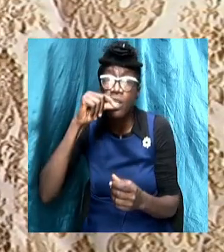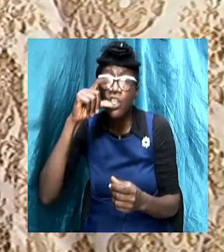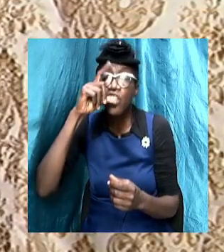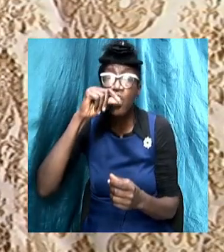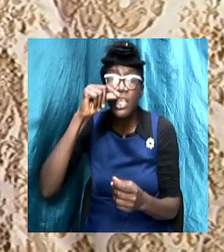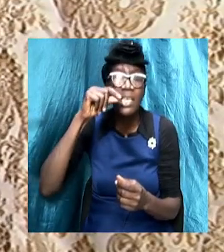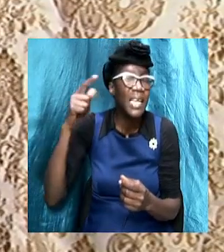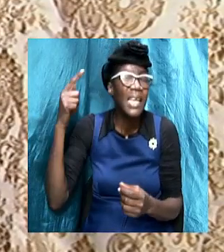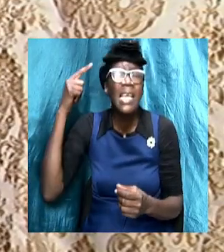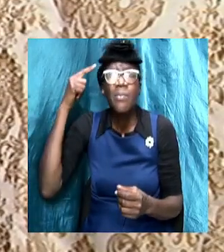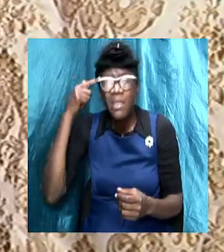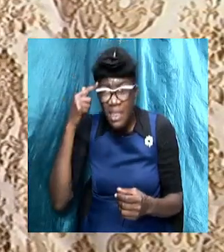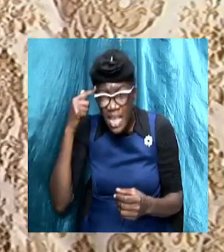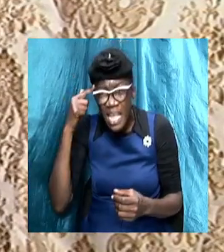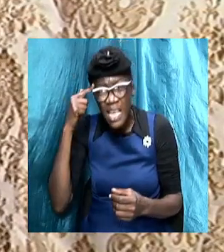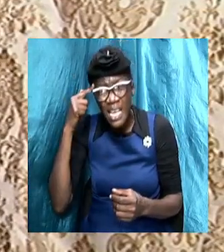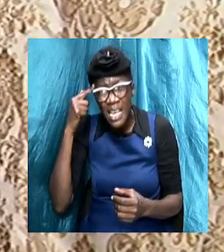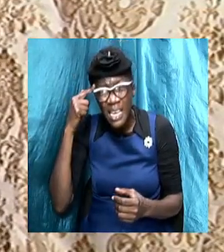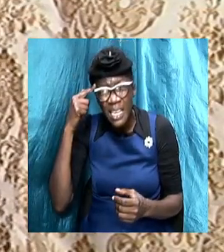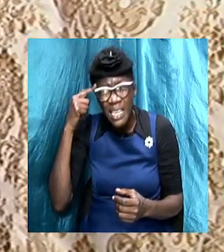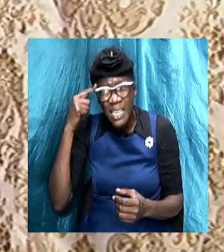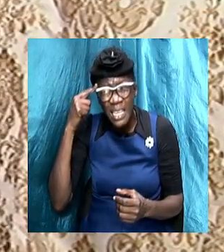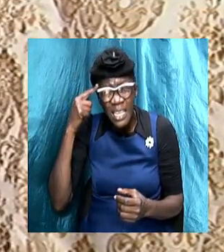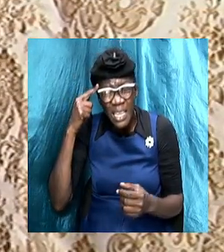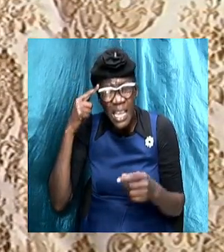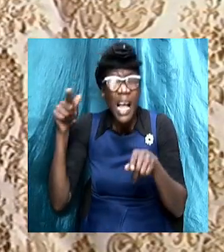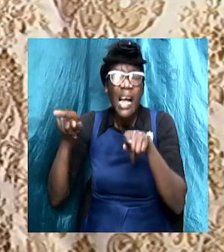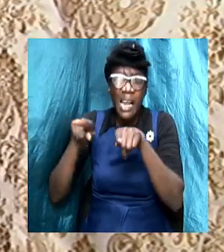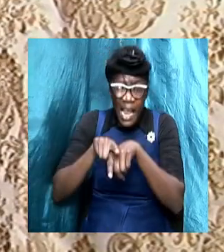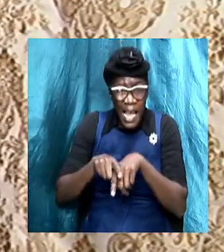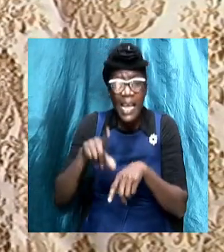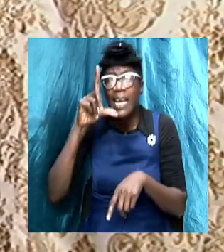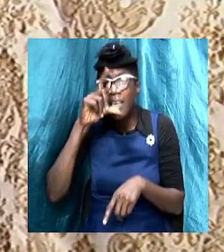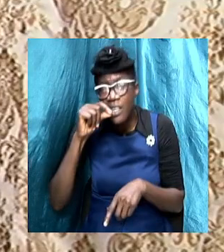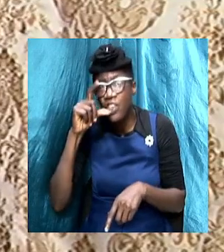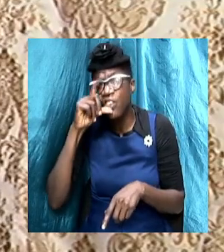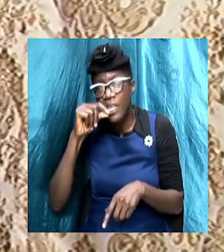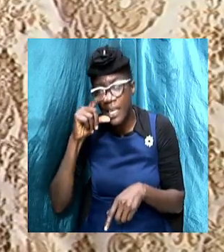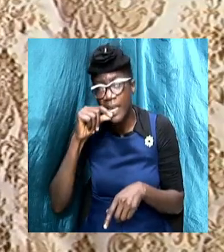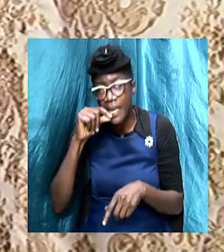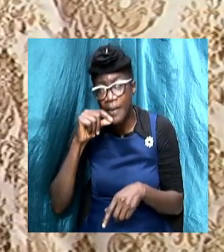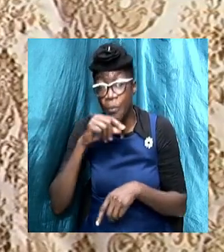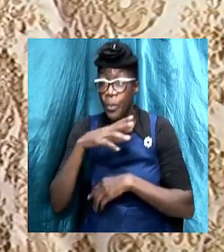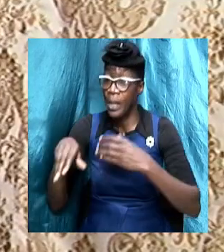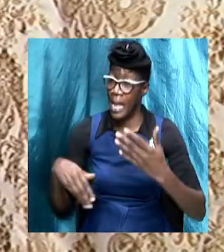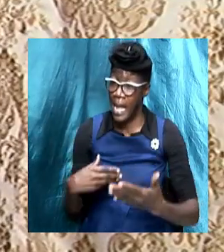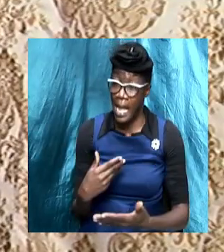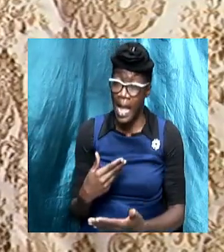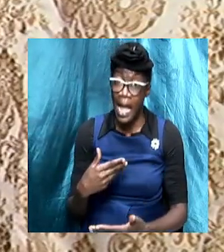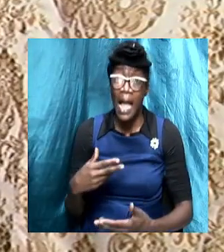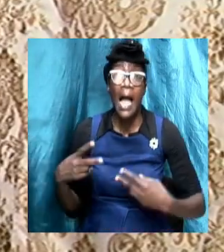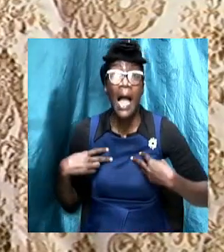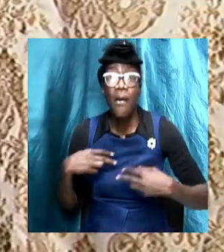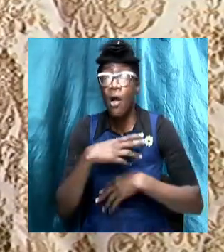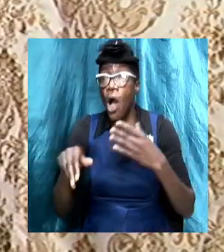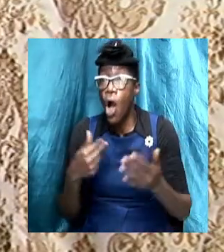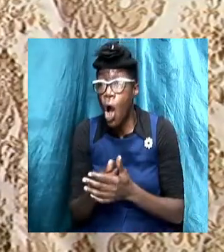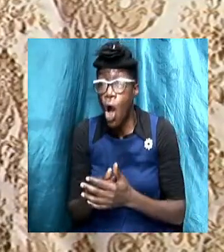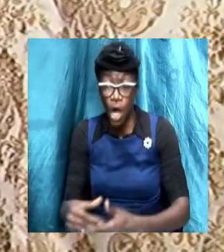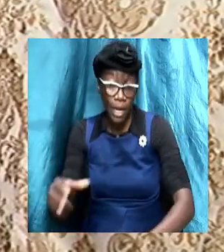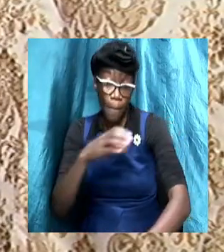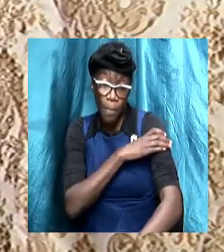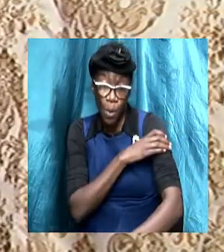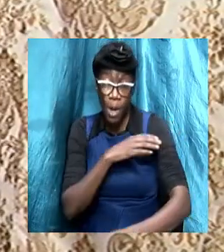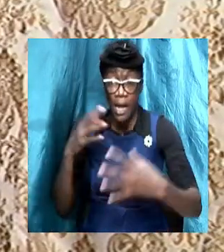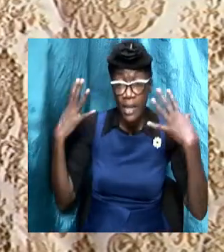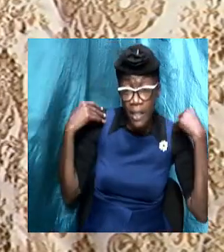as being a chicken. So even though it had all the power to fly above